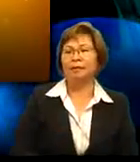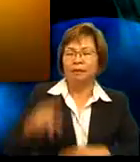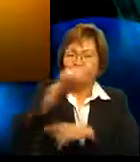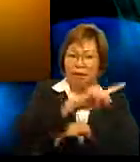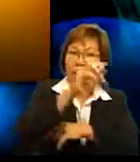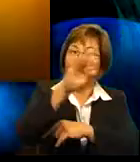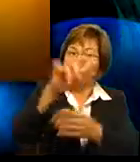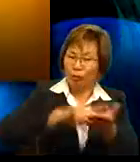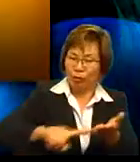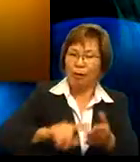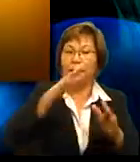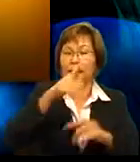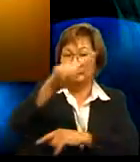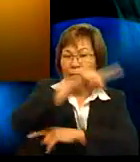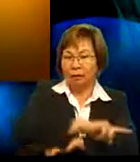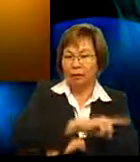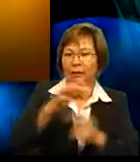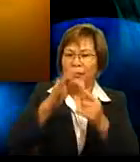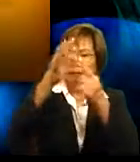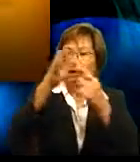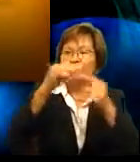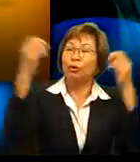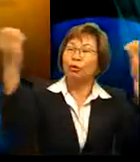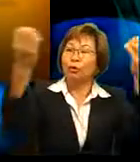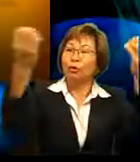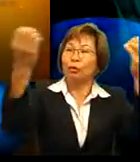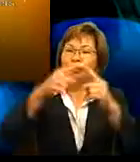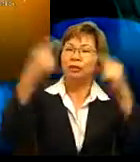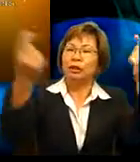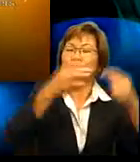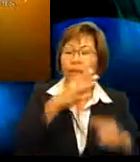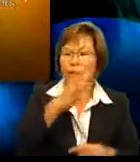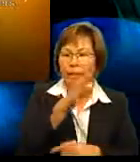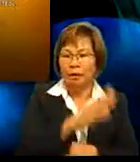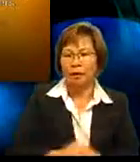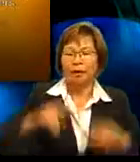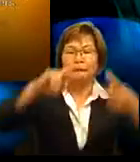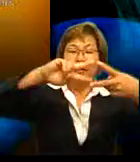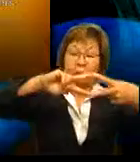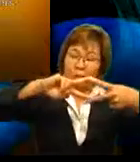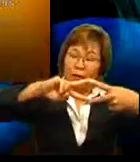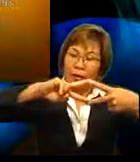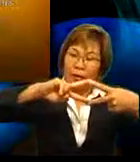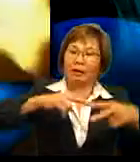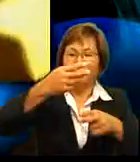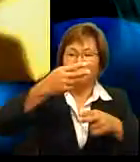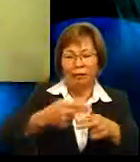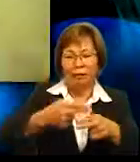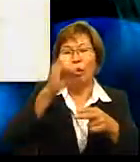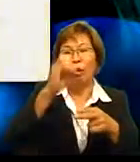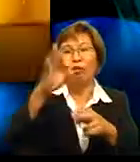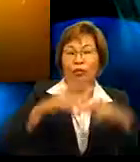of the week. Mother's Day, a special occasion to celebrate mothers. And Mid Valley, a name of a